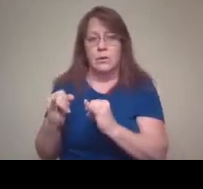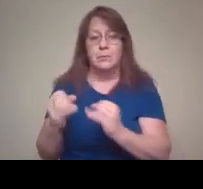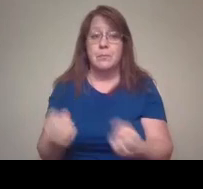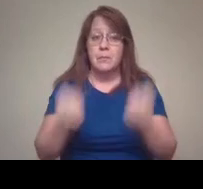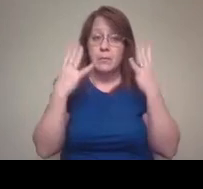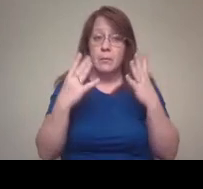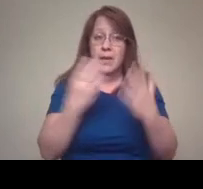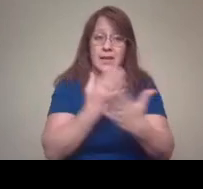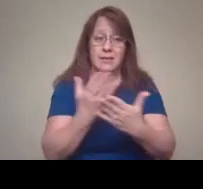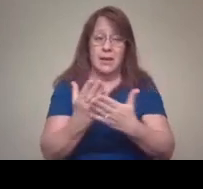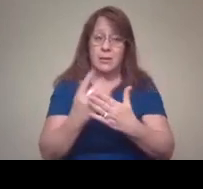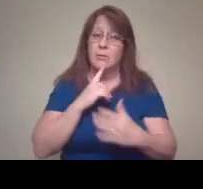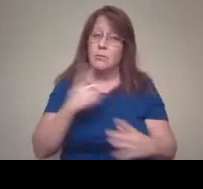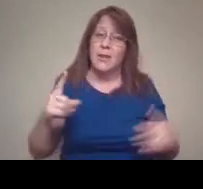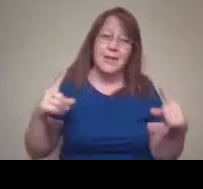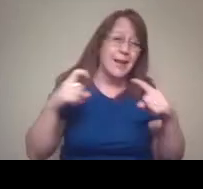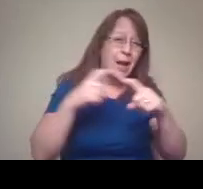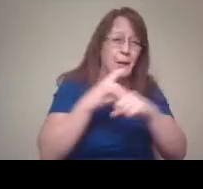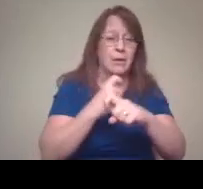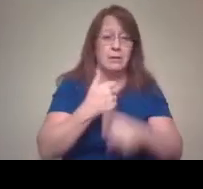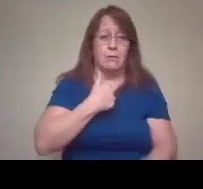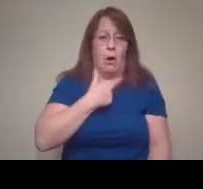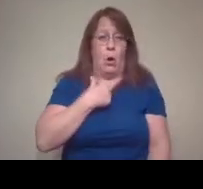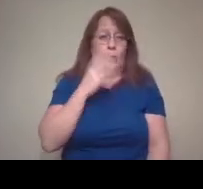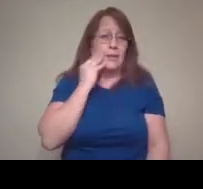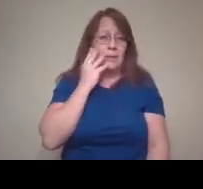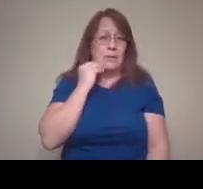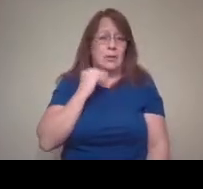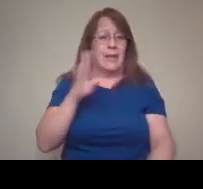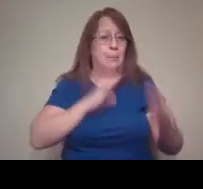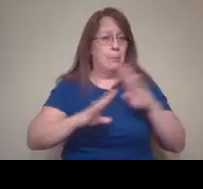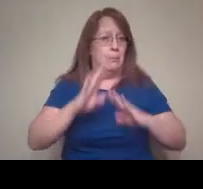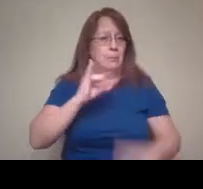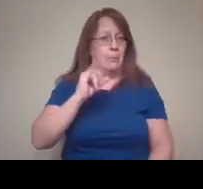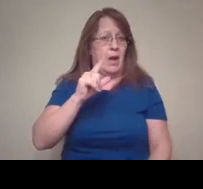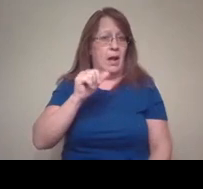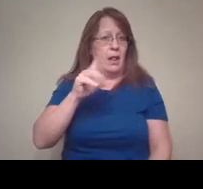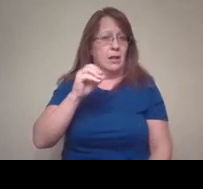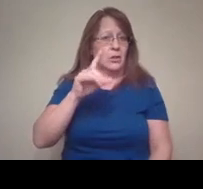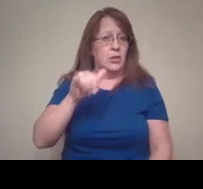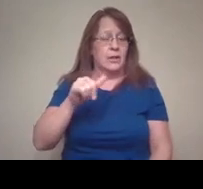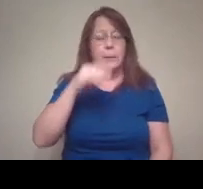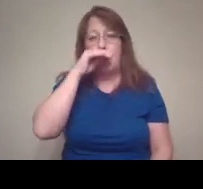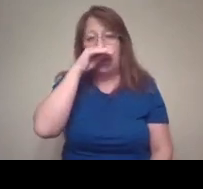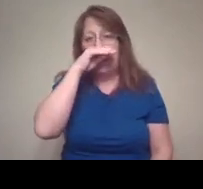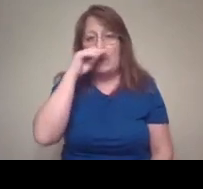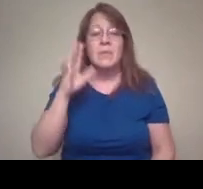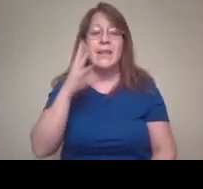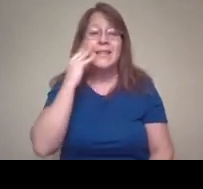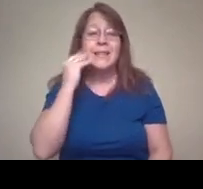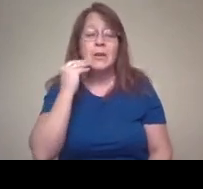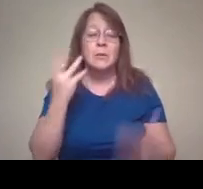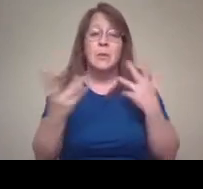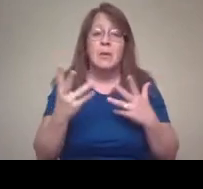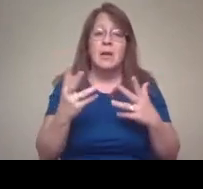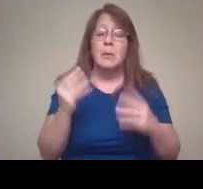very complex interactions of our own experiences and biology. These experiences may make us more or less likely